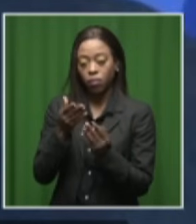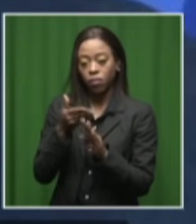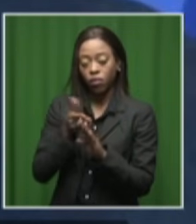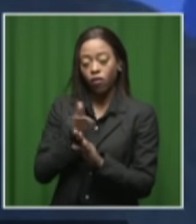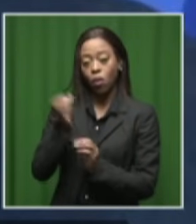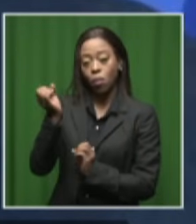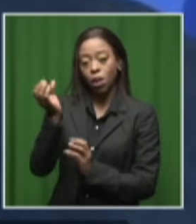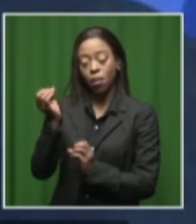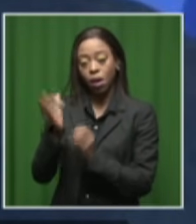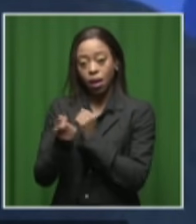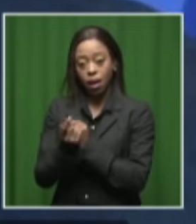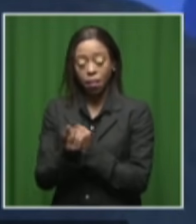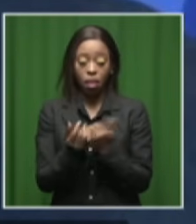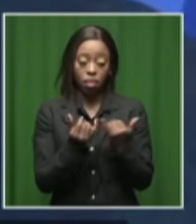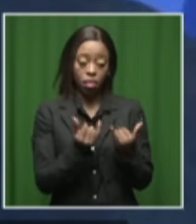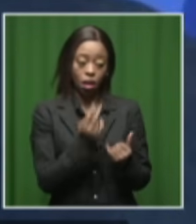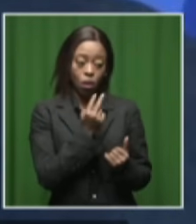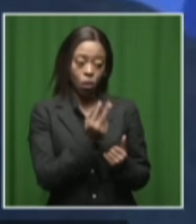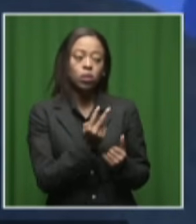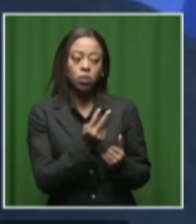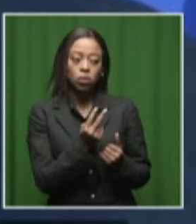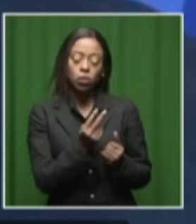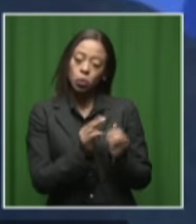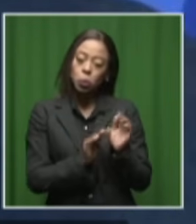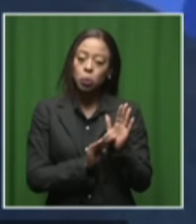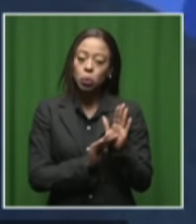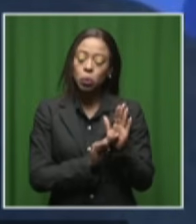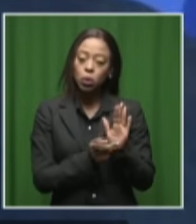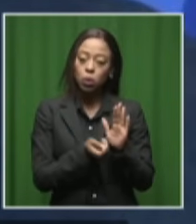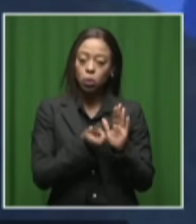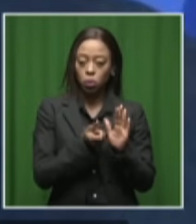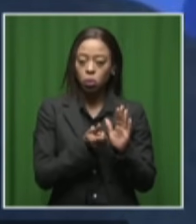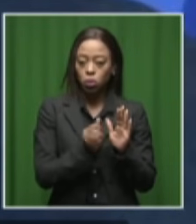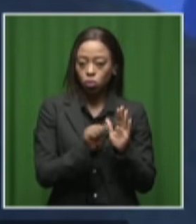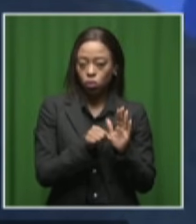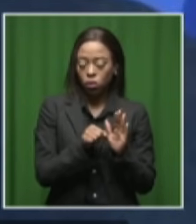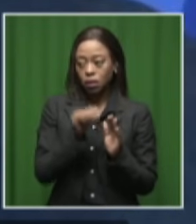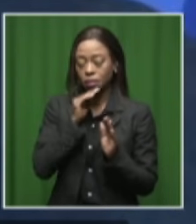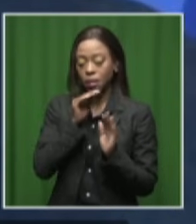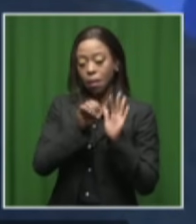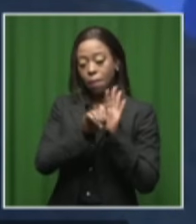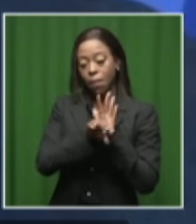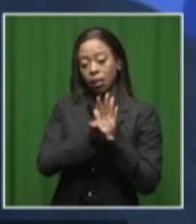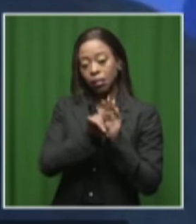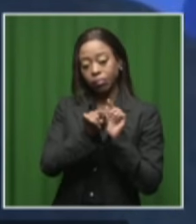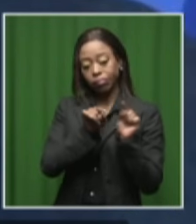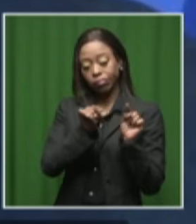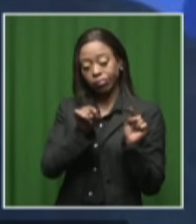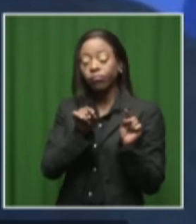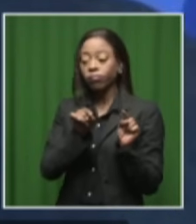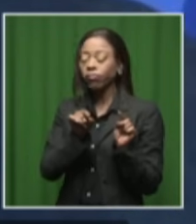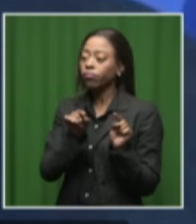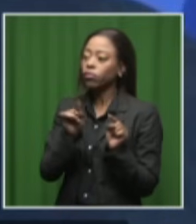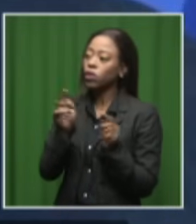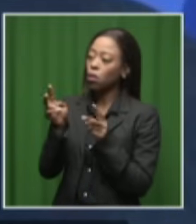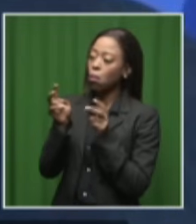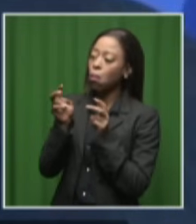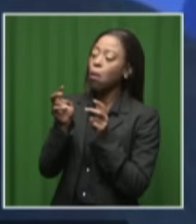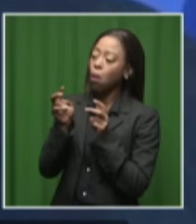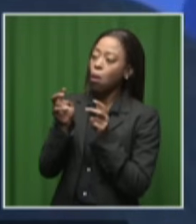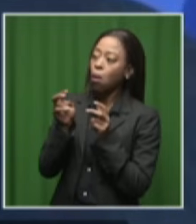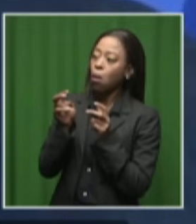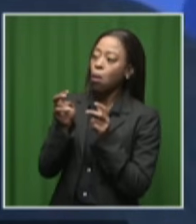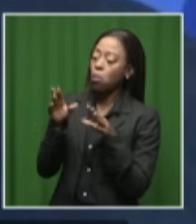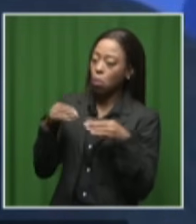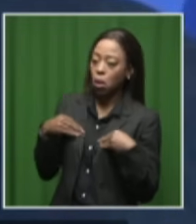speech, and we see now it has regained most of the ground. It says that most market participants saw the speech as